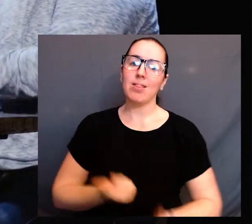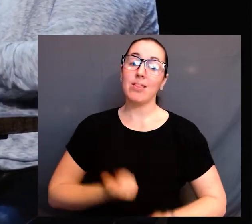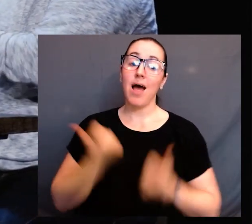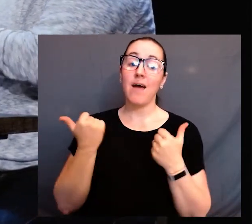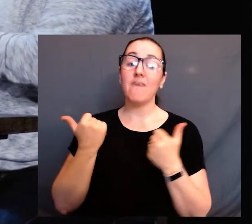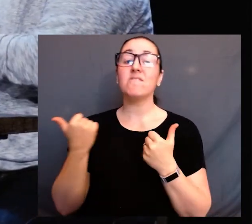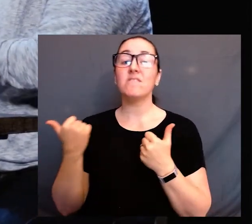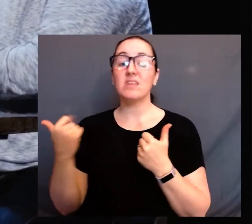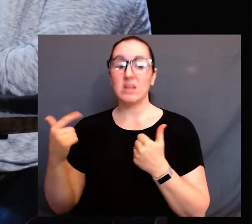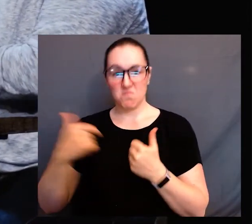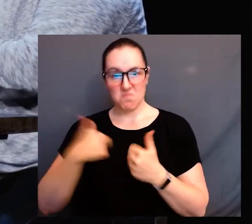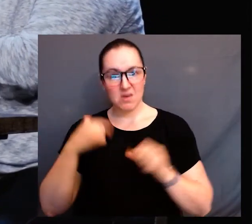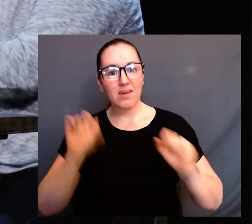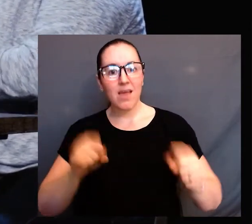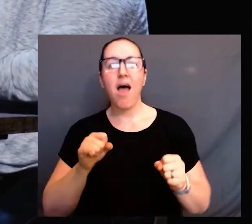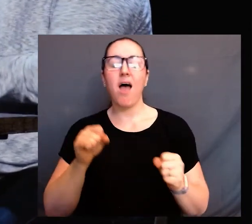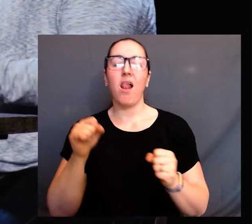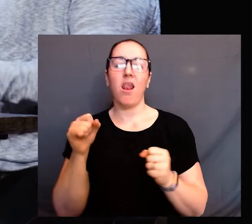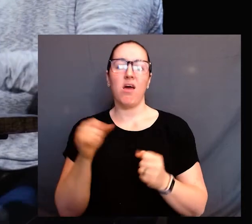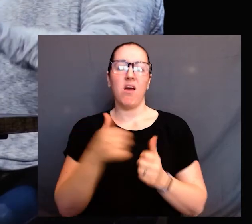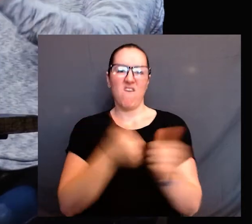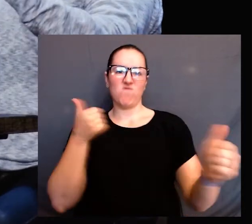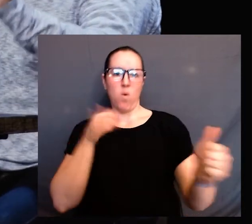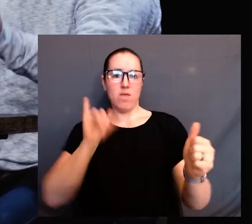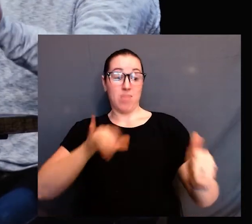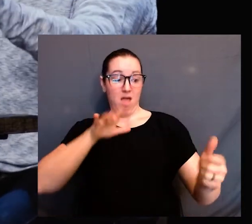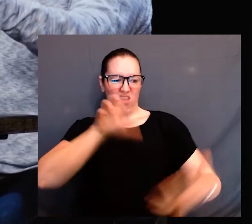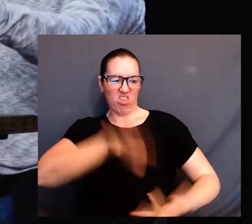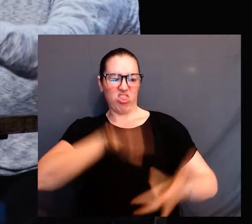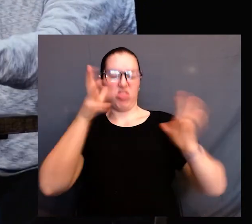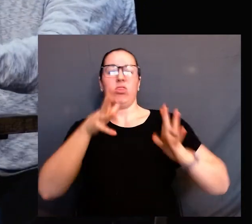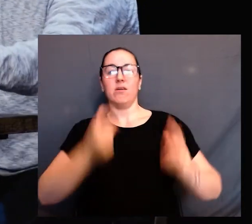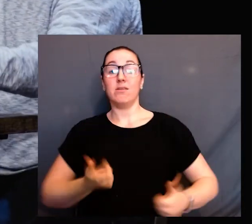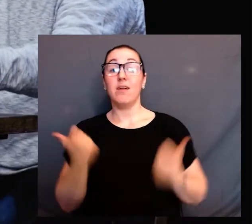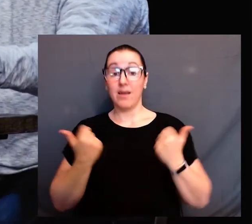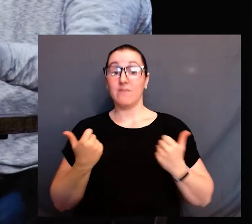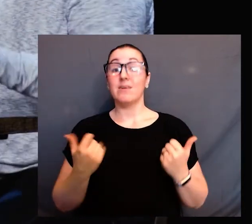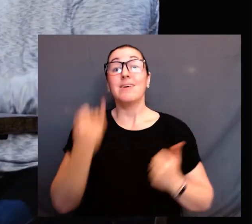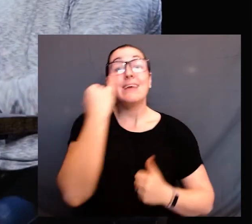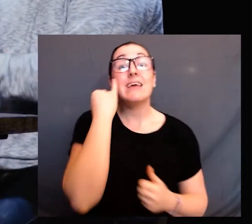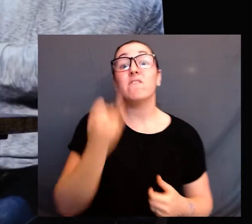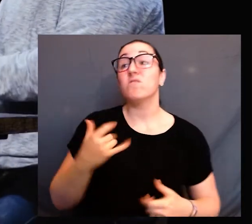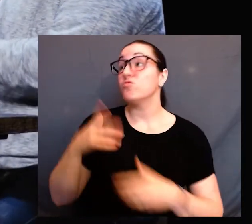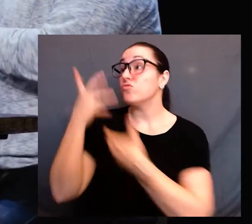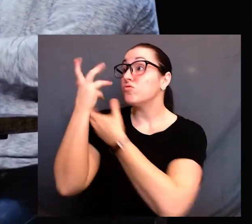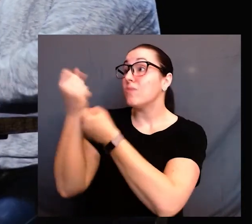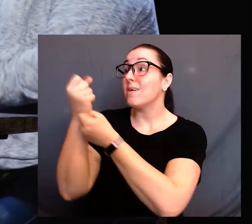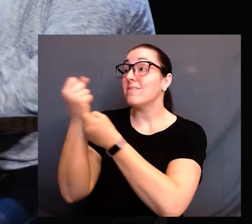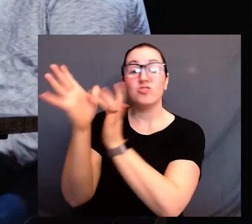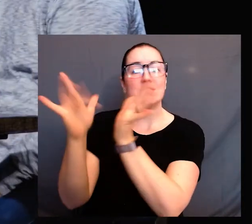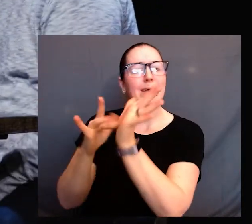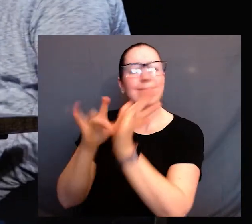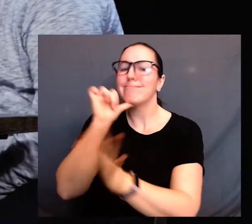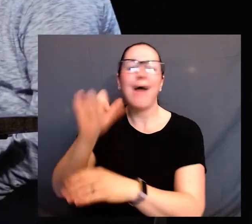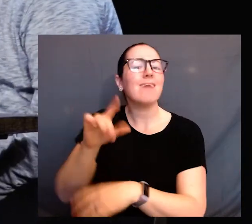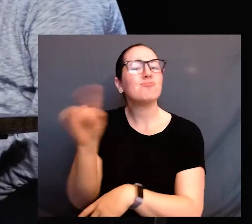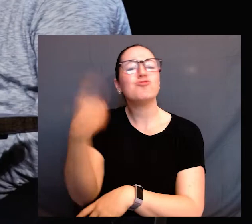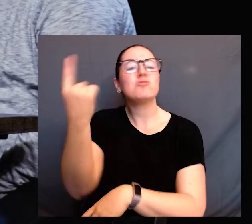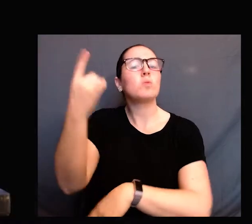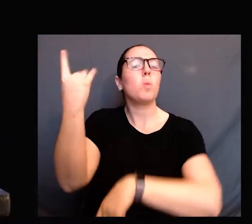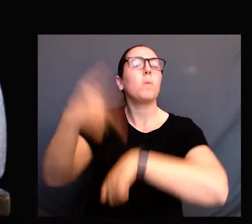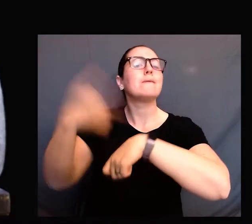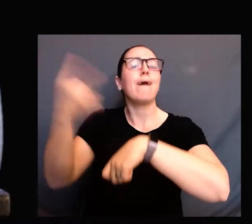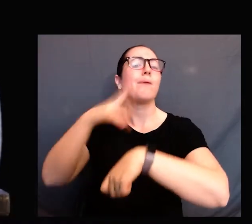avoid life's great crashes. Because trusting in Jesus is not just a one-time